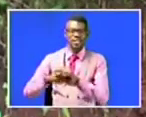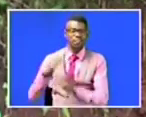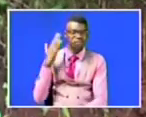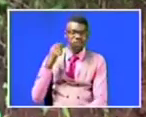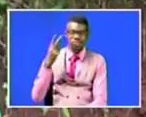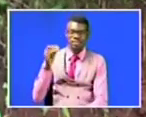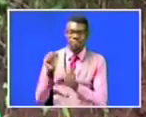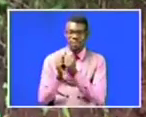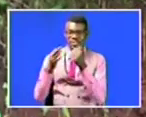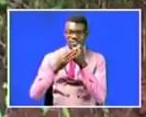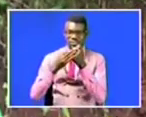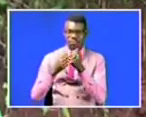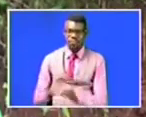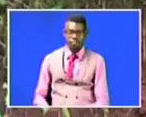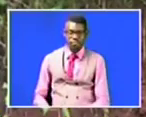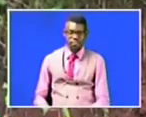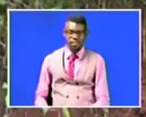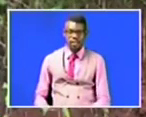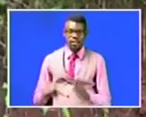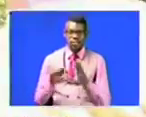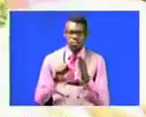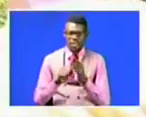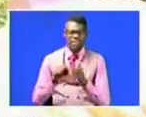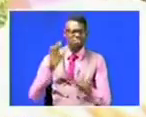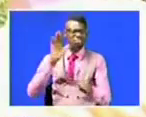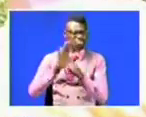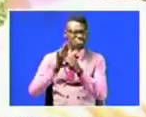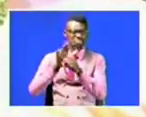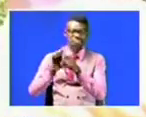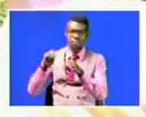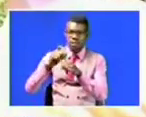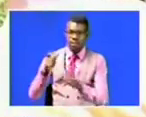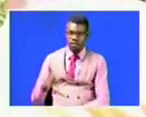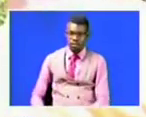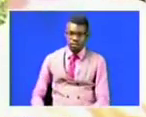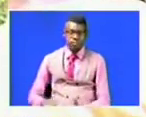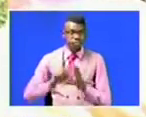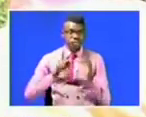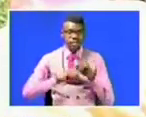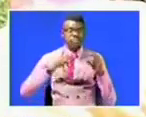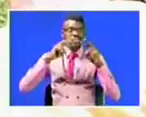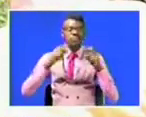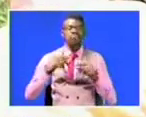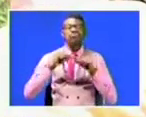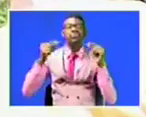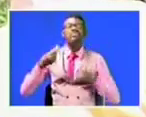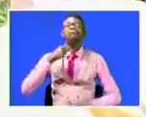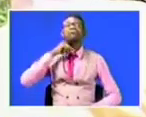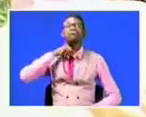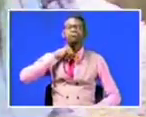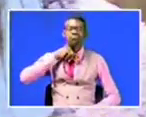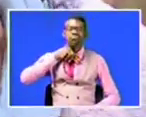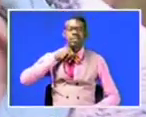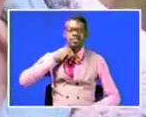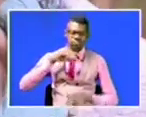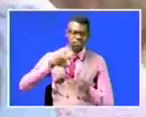2018, shida ikakuwa sana. After close examination through an endoscopy, she was diagnosed with throat